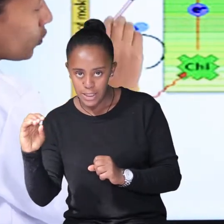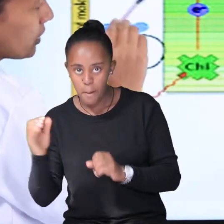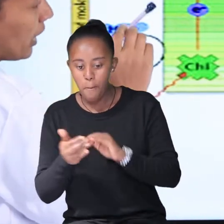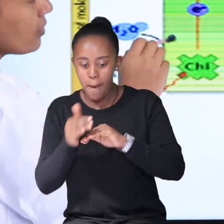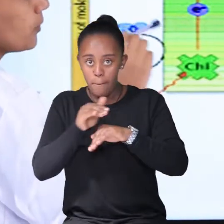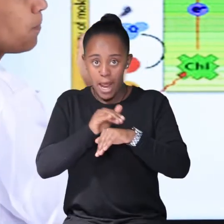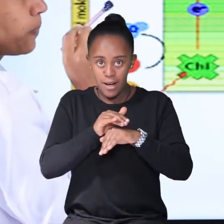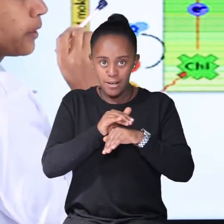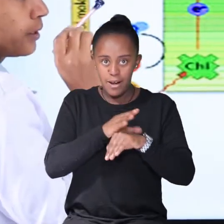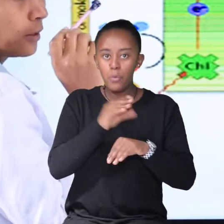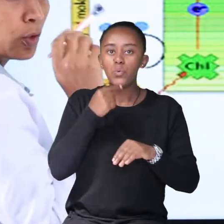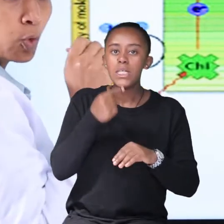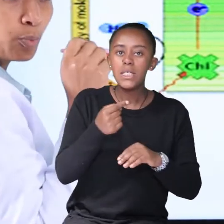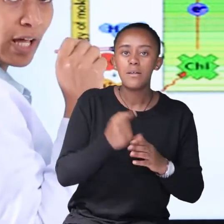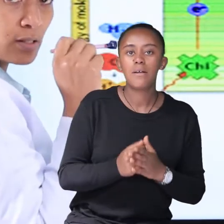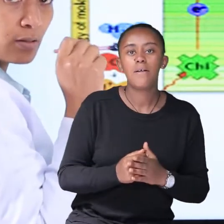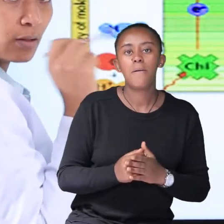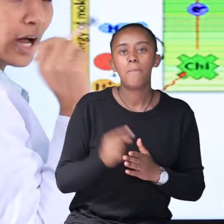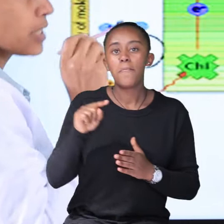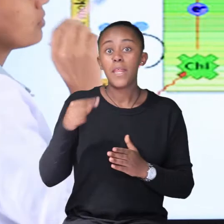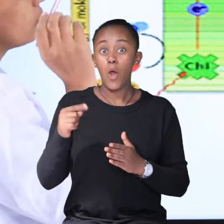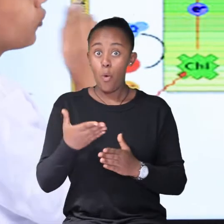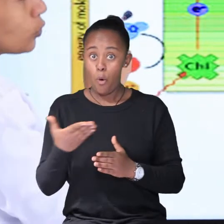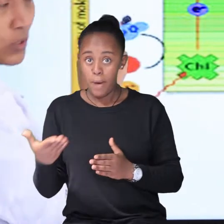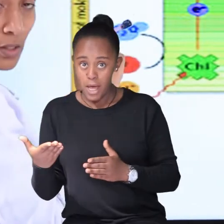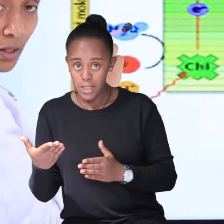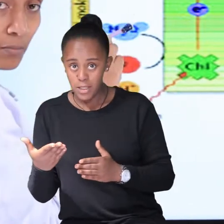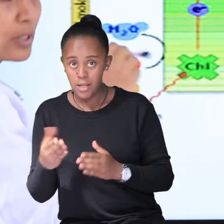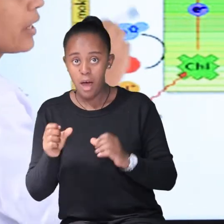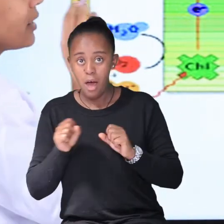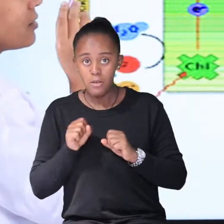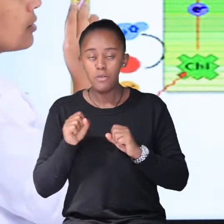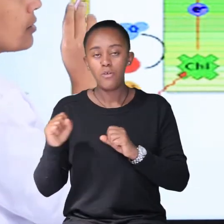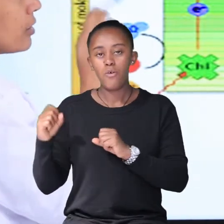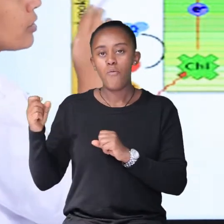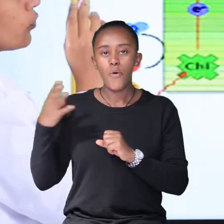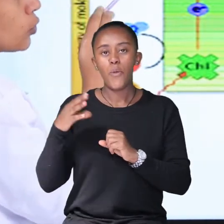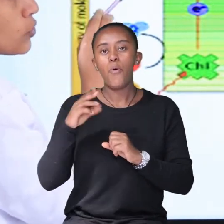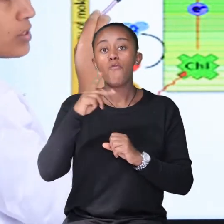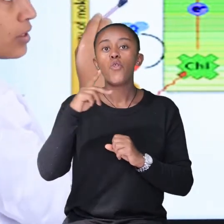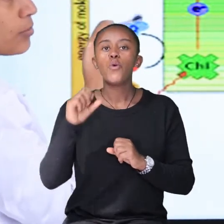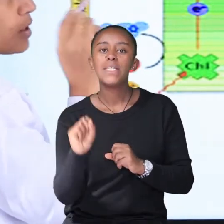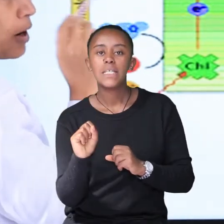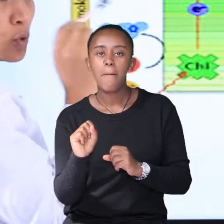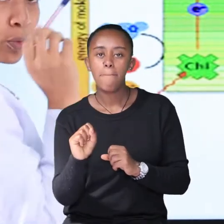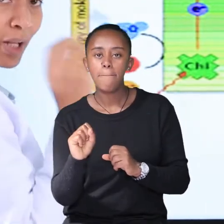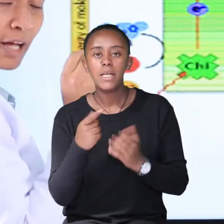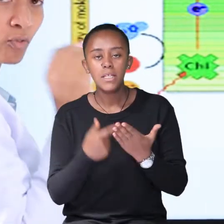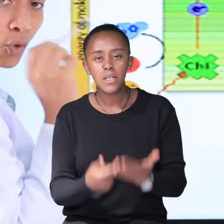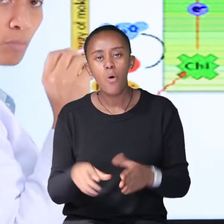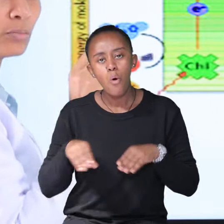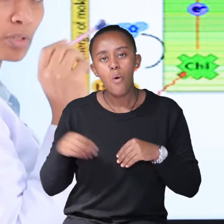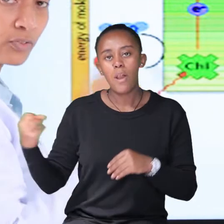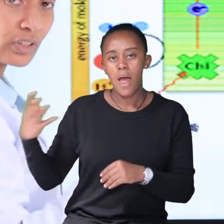And as we said, chloroplast has photosystem, and these photosystems absorb